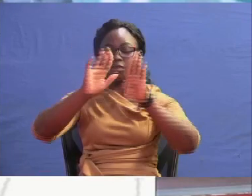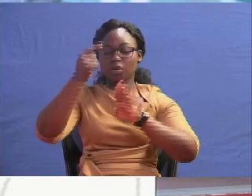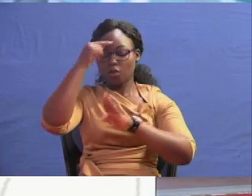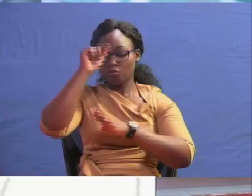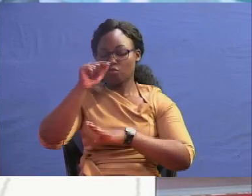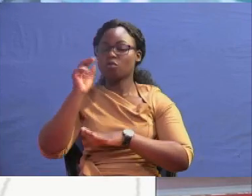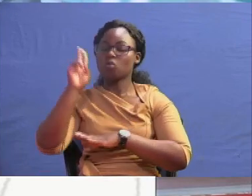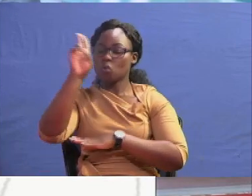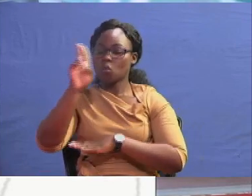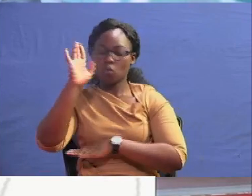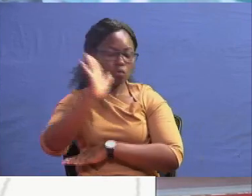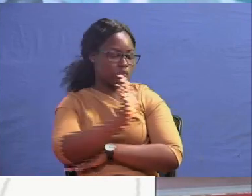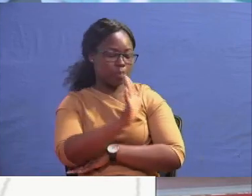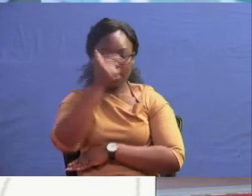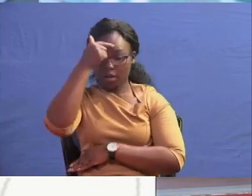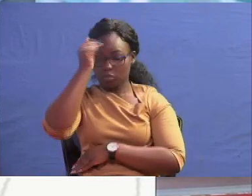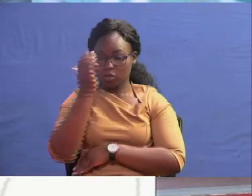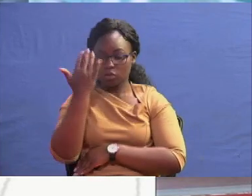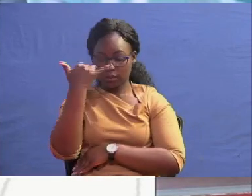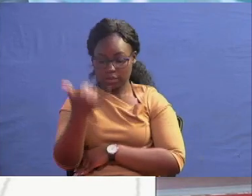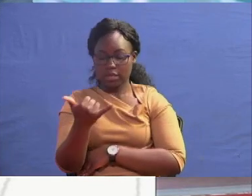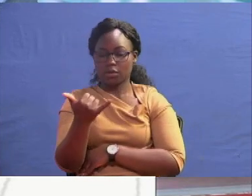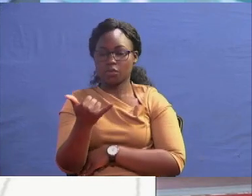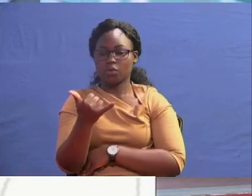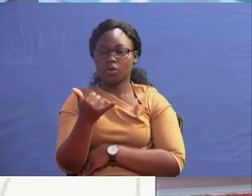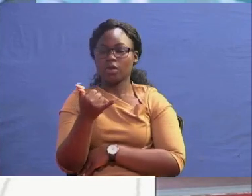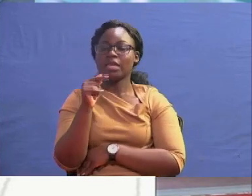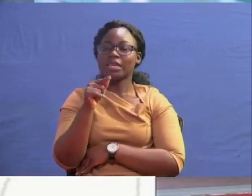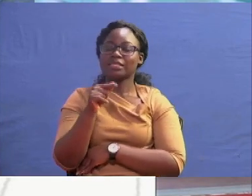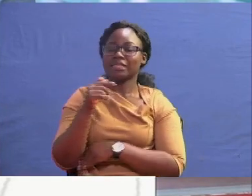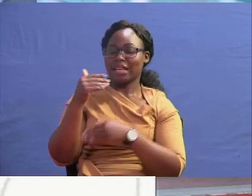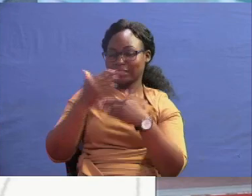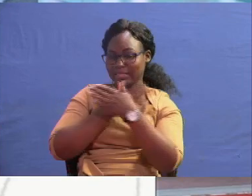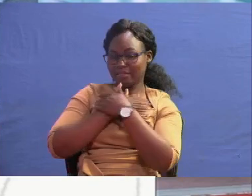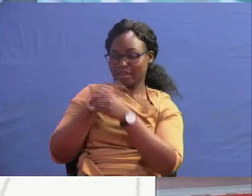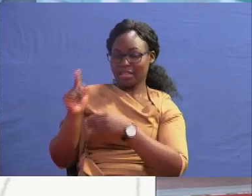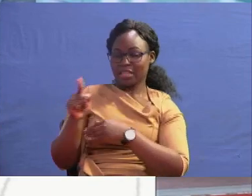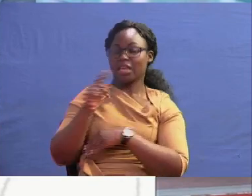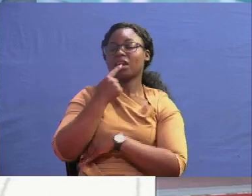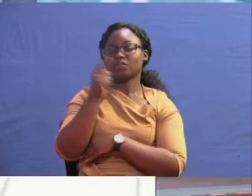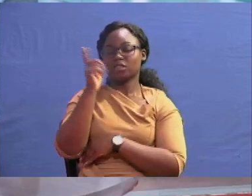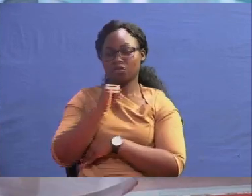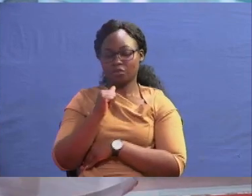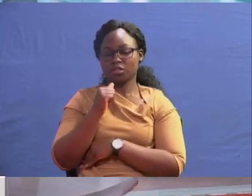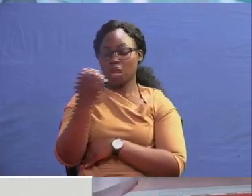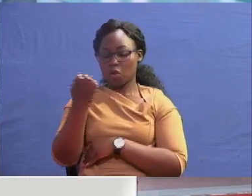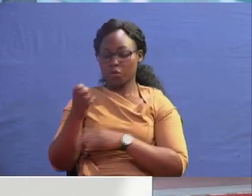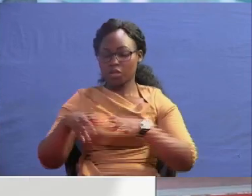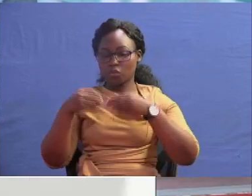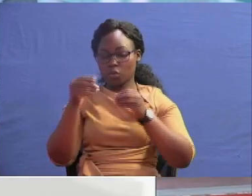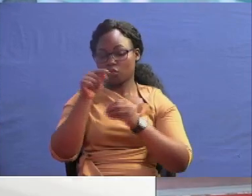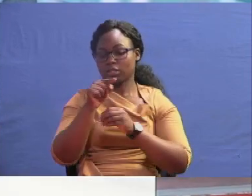back, because now, as my colleague here said, that we need to give this regime